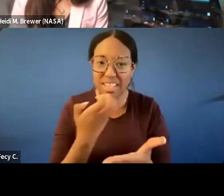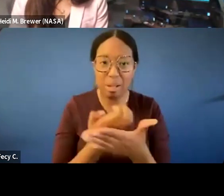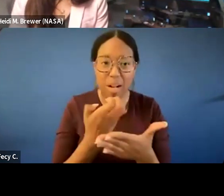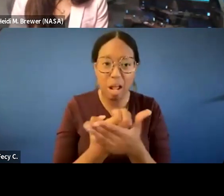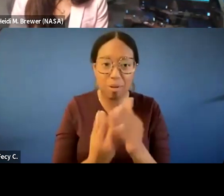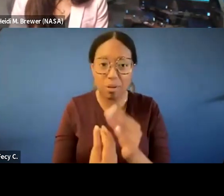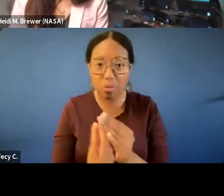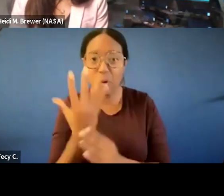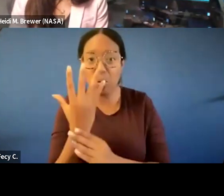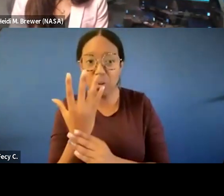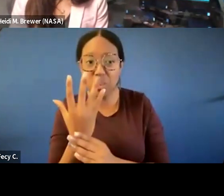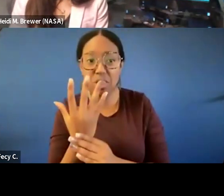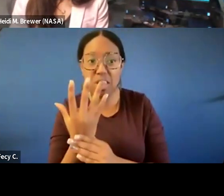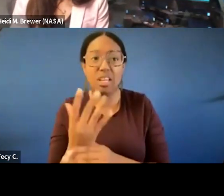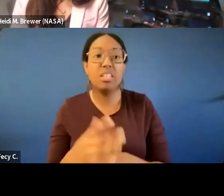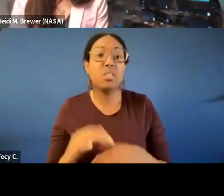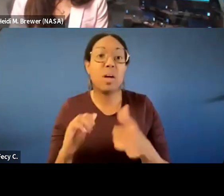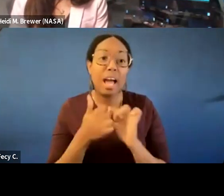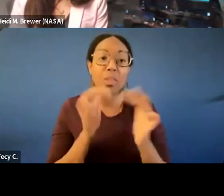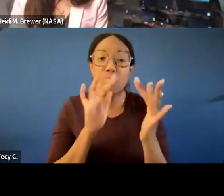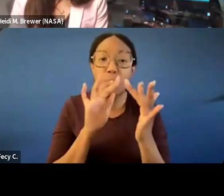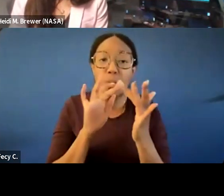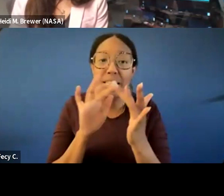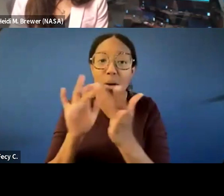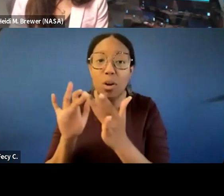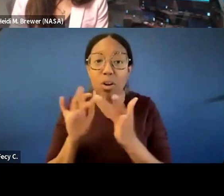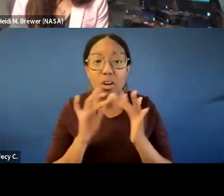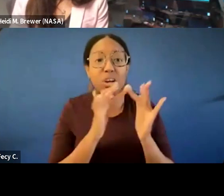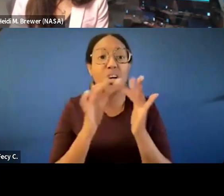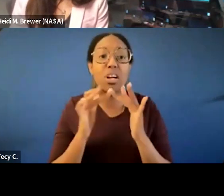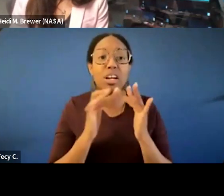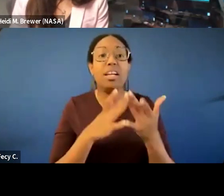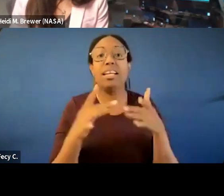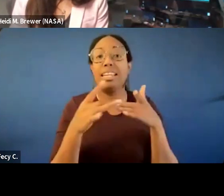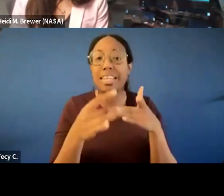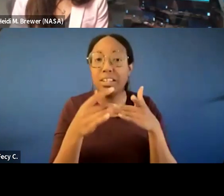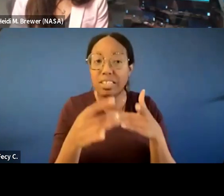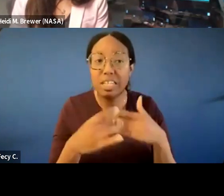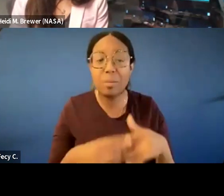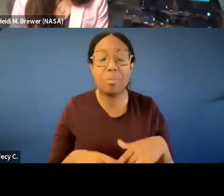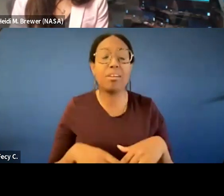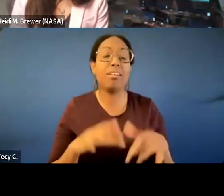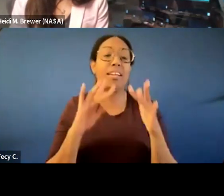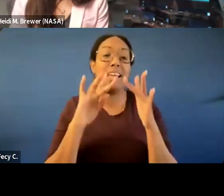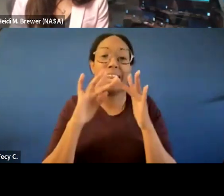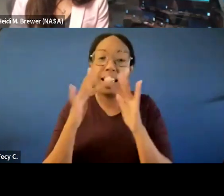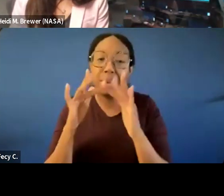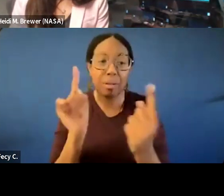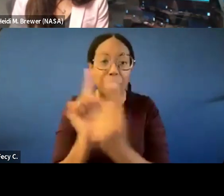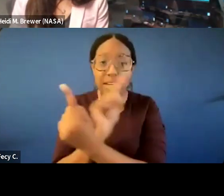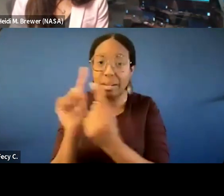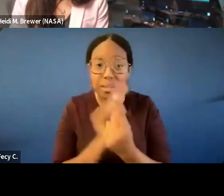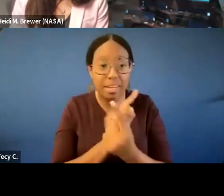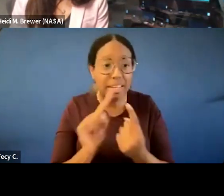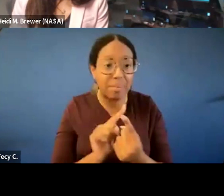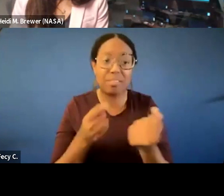leadership, networking, advocacy, and philanthropy. And so you think about that. There's leadership, there's networking, connecting with other people, there's